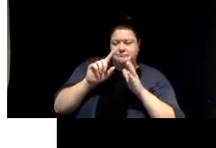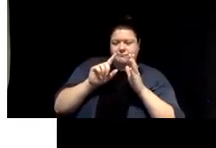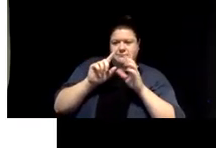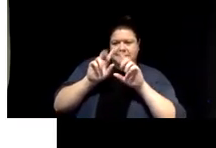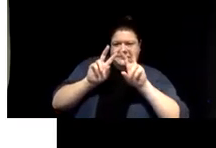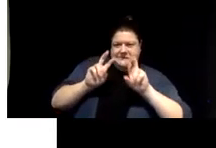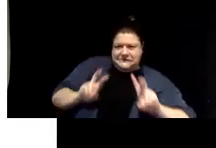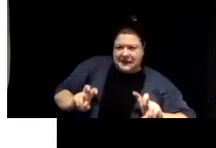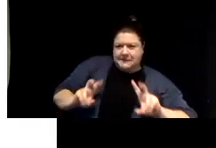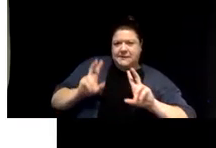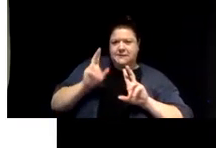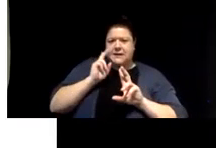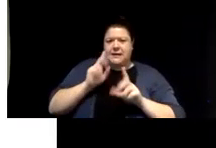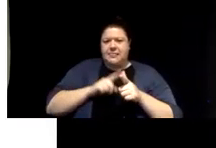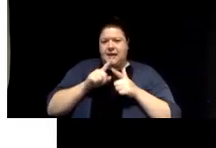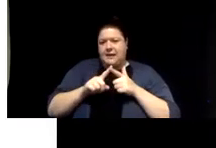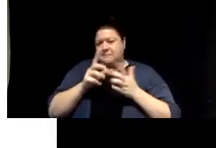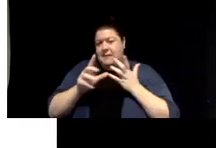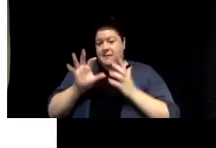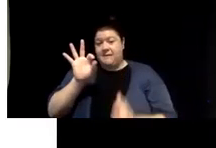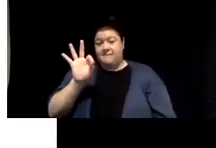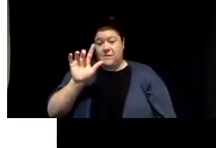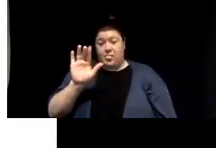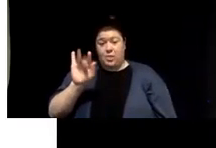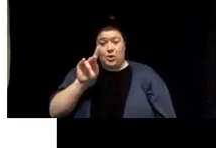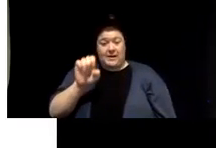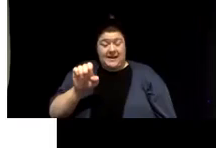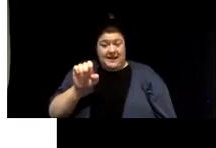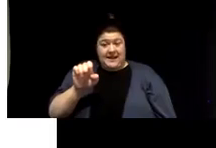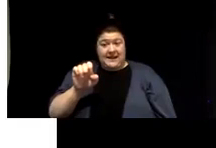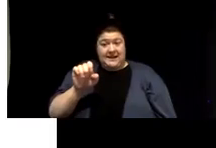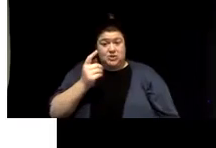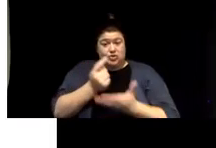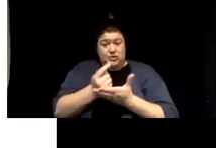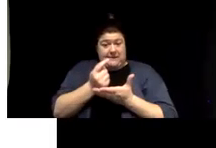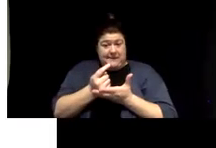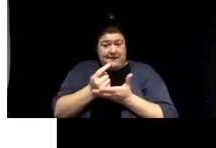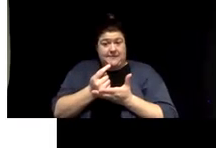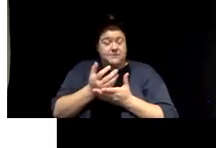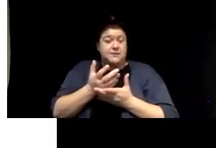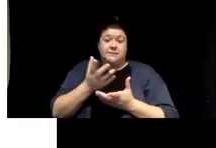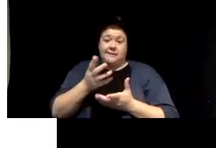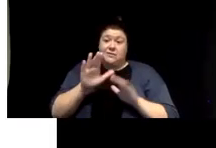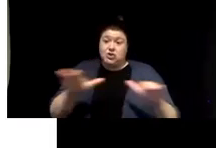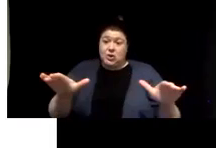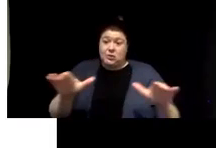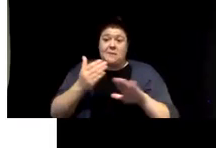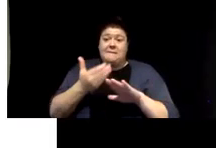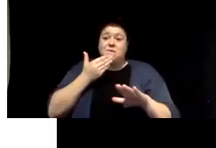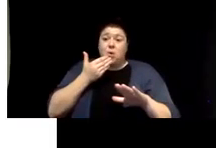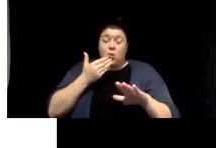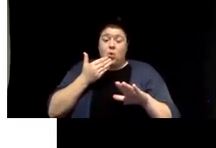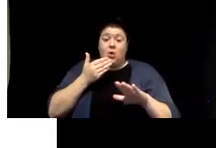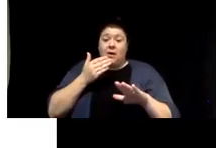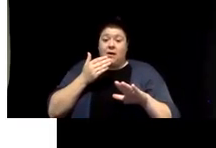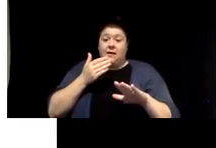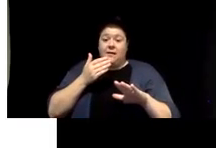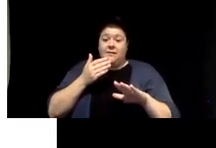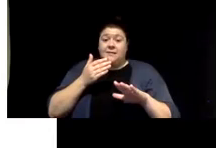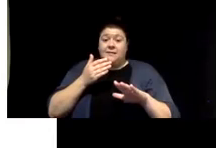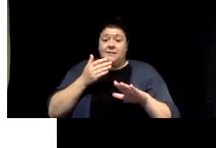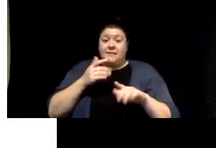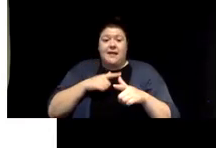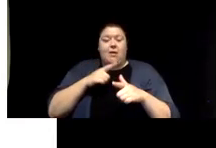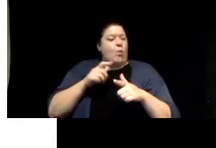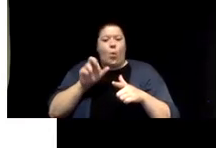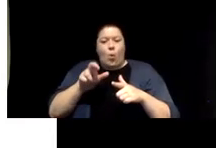may include anything from fluoride treatment, even in children who have not yet developed any teeth, to putting in a filling and then putting